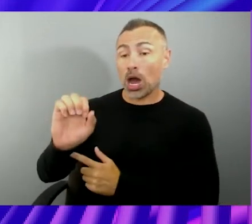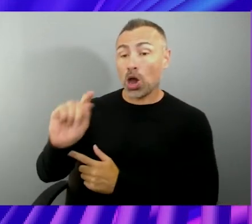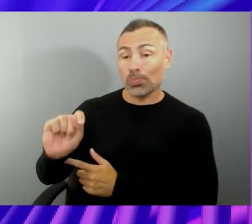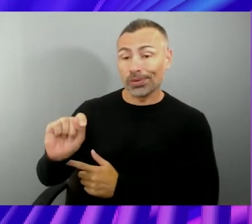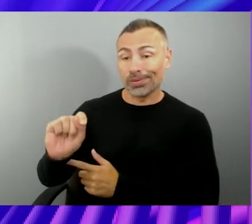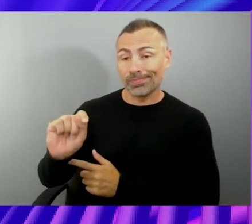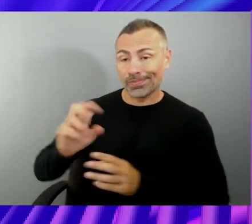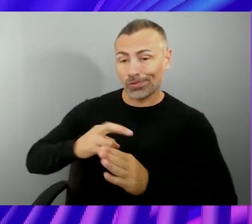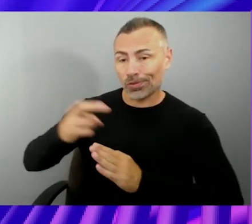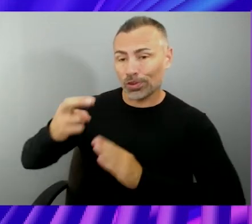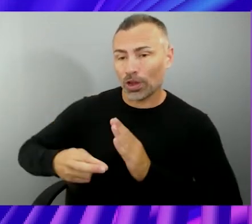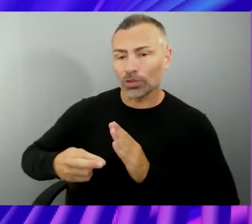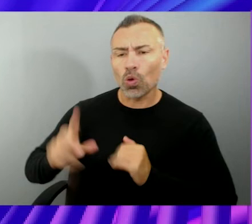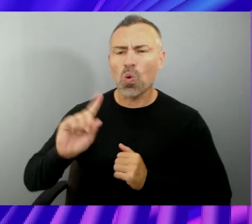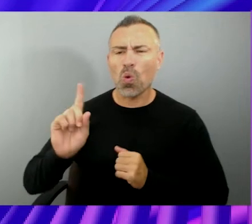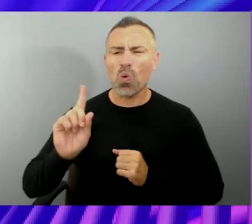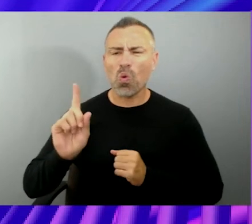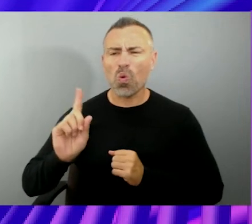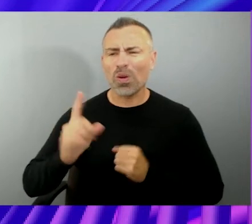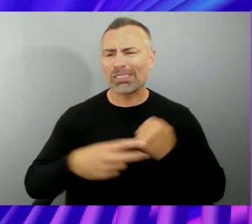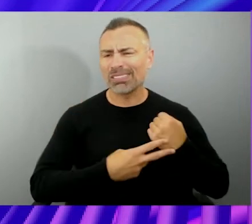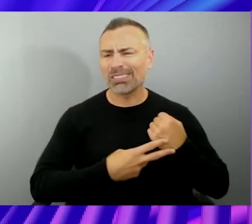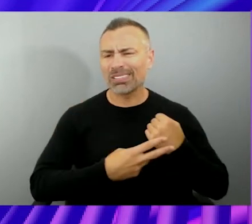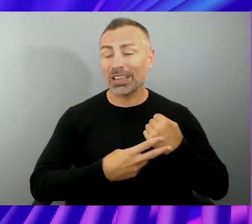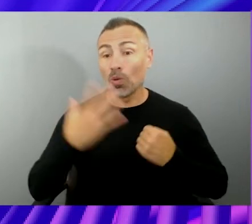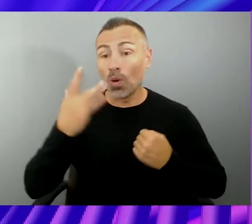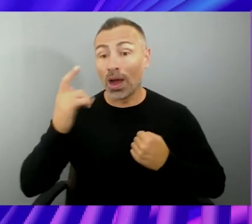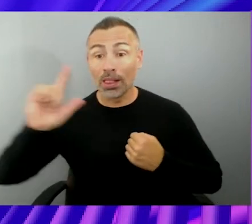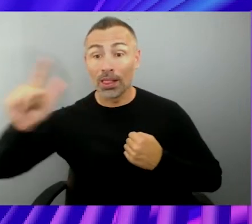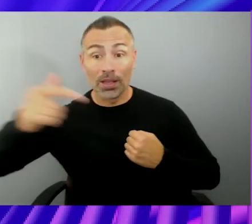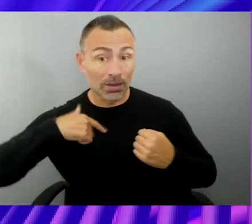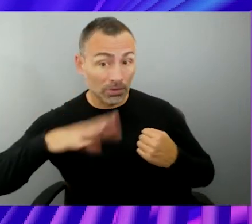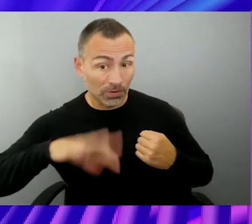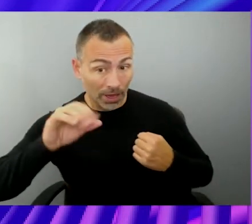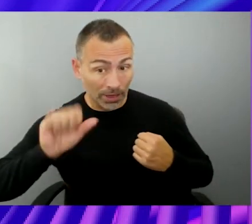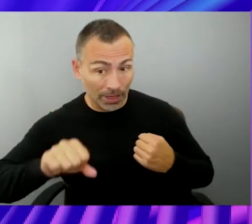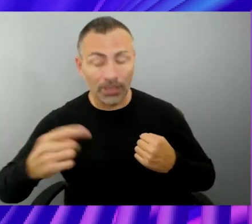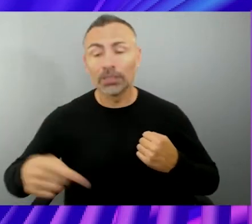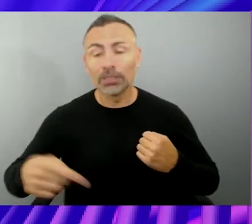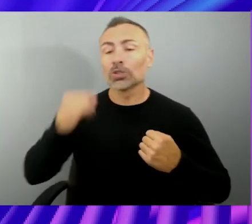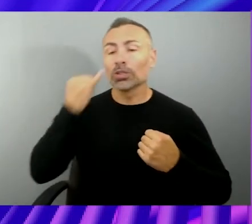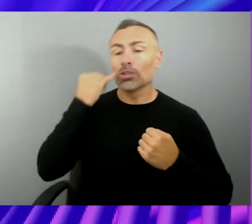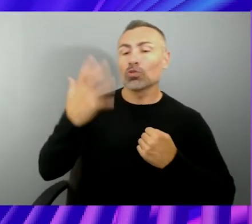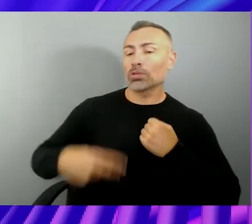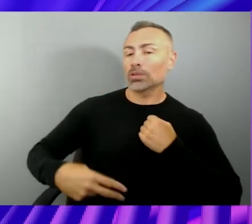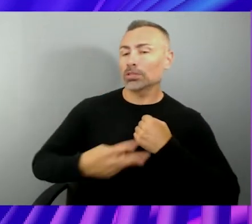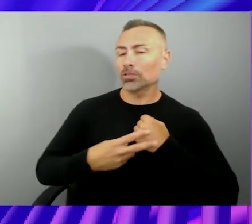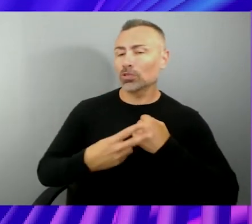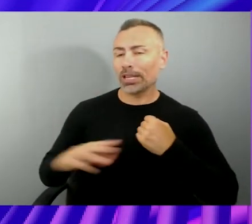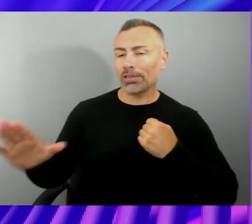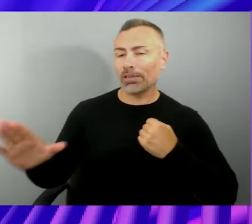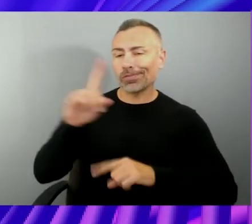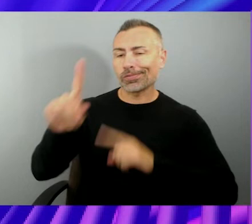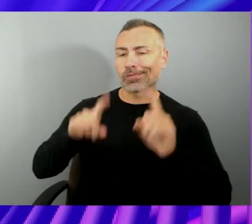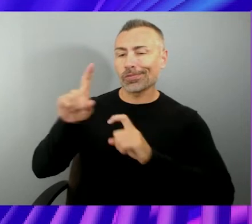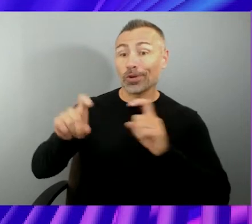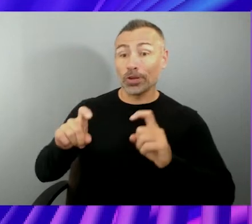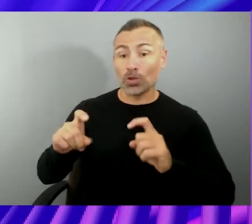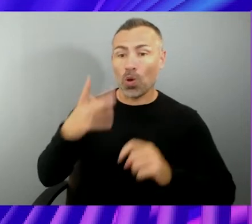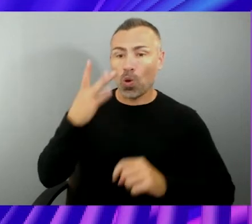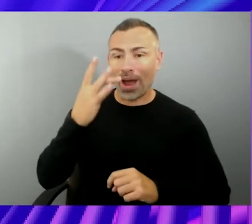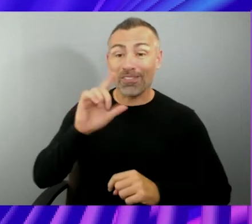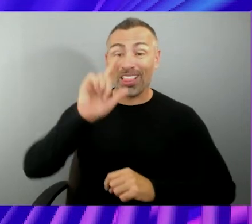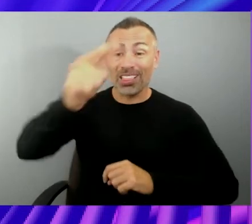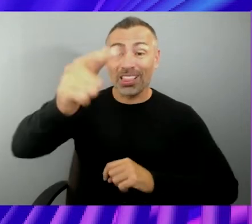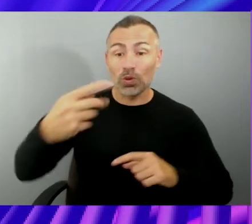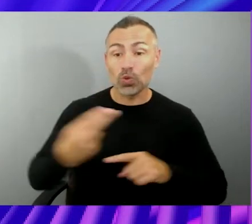Yeah. So I gotta know where to find it. Exactly. Right. If you want to save your queries and you want to reuse that query later,